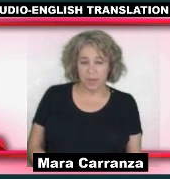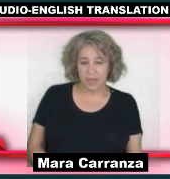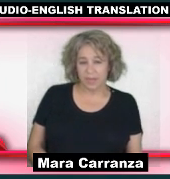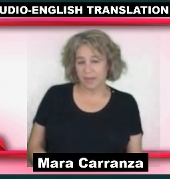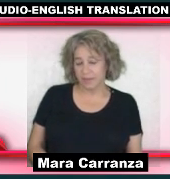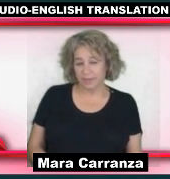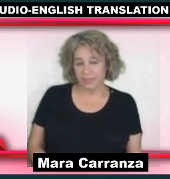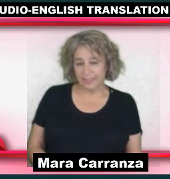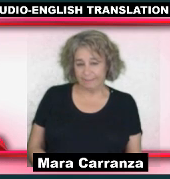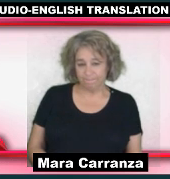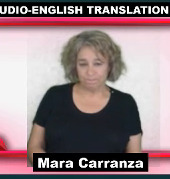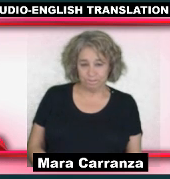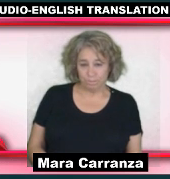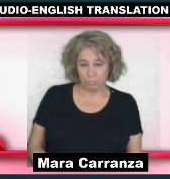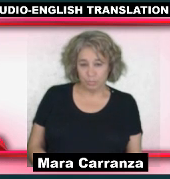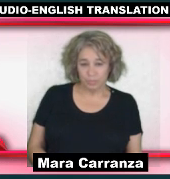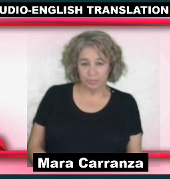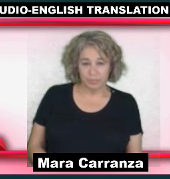that's why